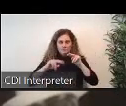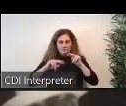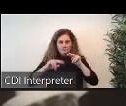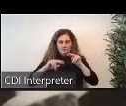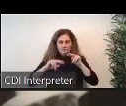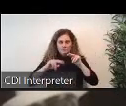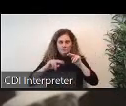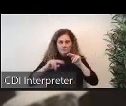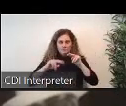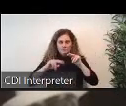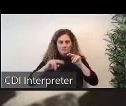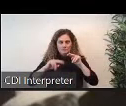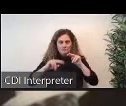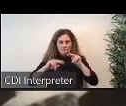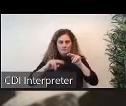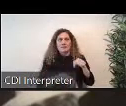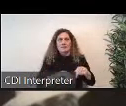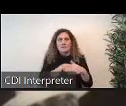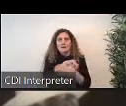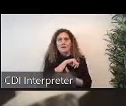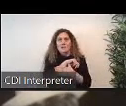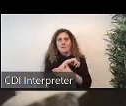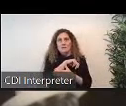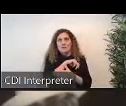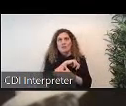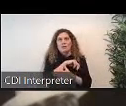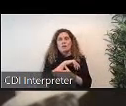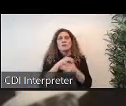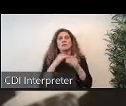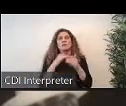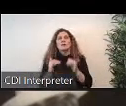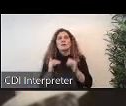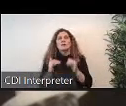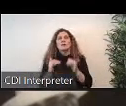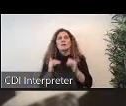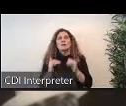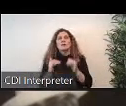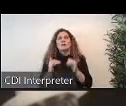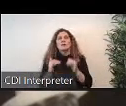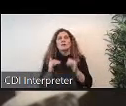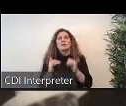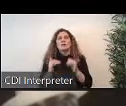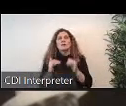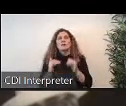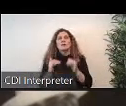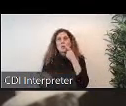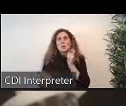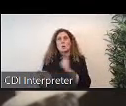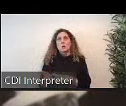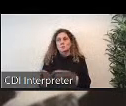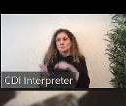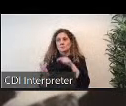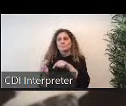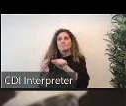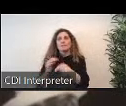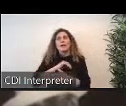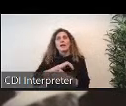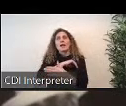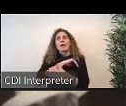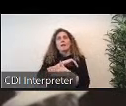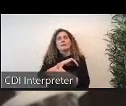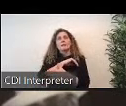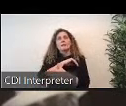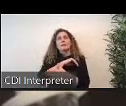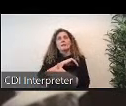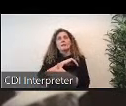this proposed budget recognizes the importance of county government in Wisconsin, but also the impact local government have on the lives